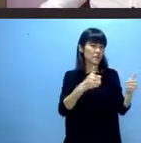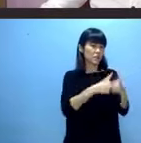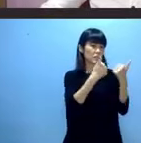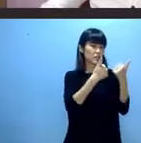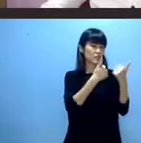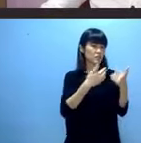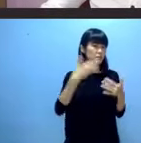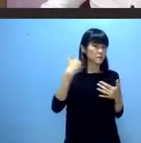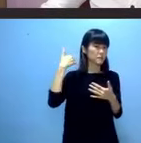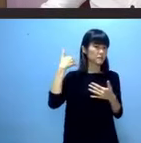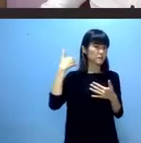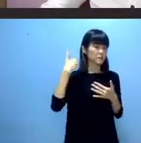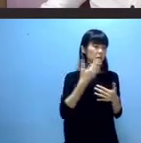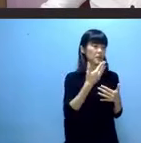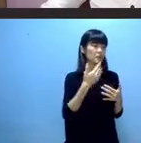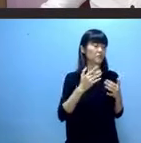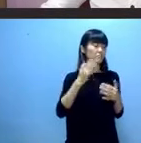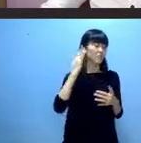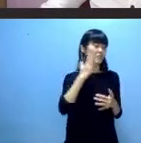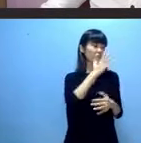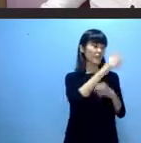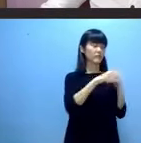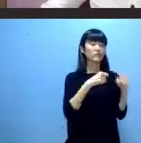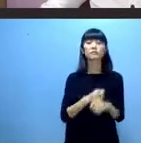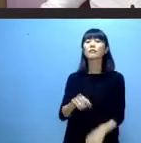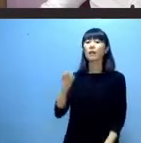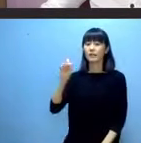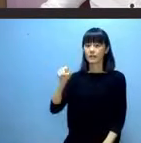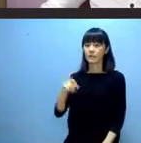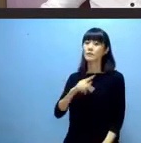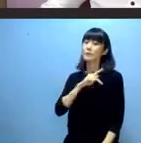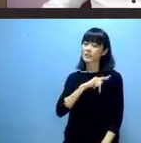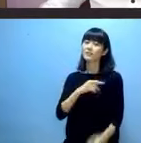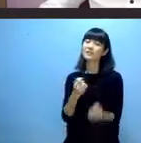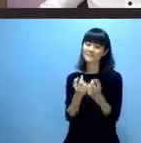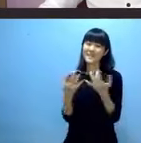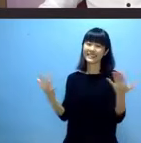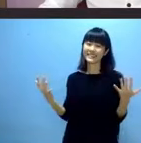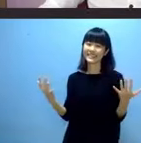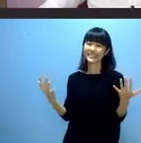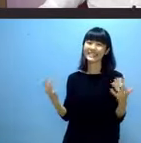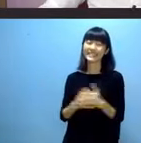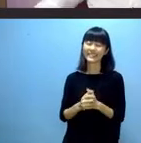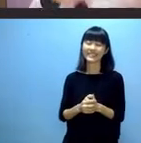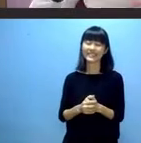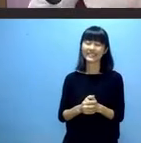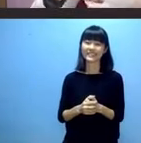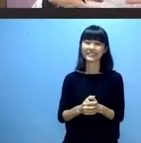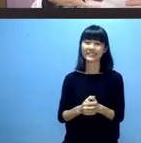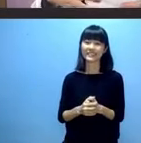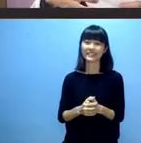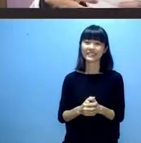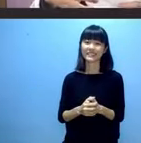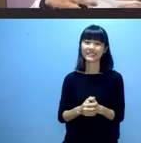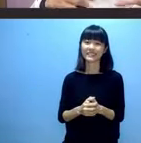the last 5 years? Oh, yeah. Personally, so many. Okay. Okay. Now we're getting